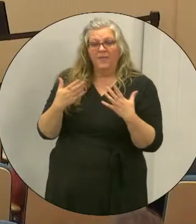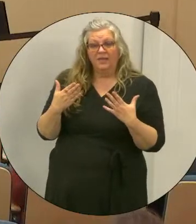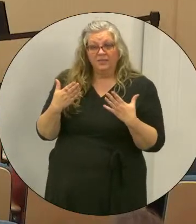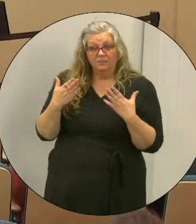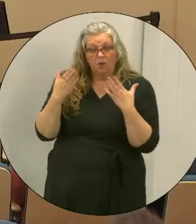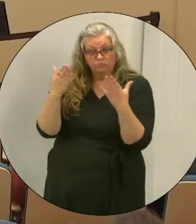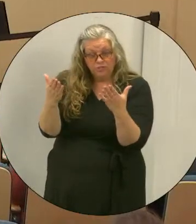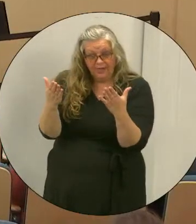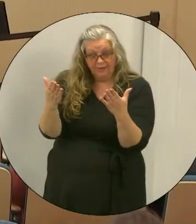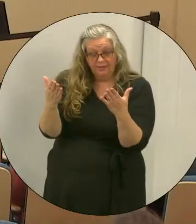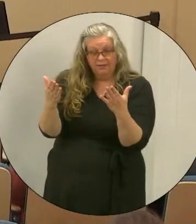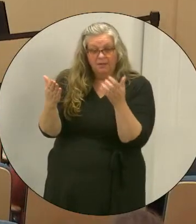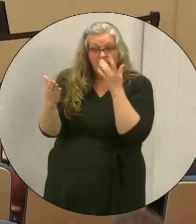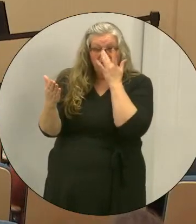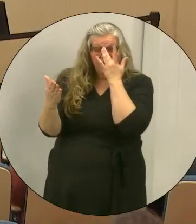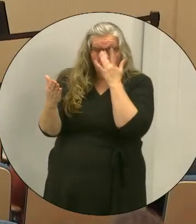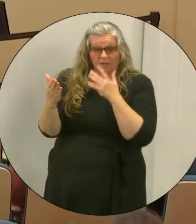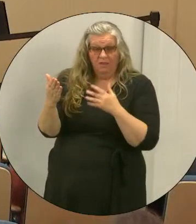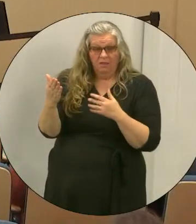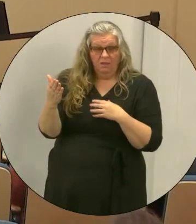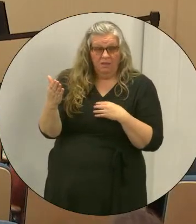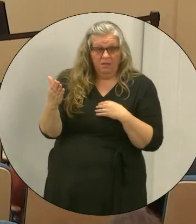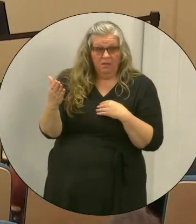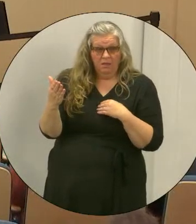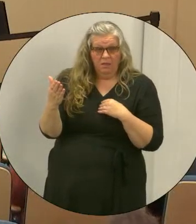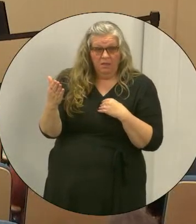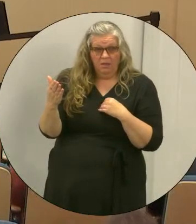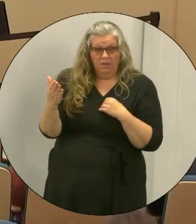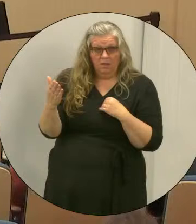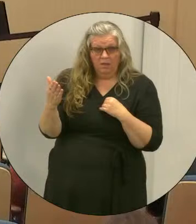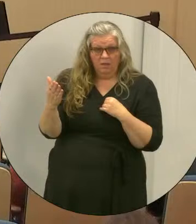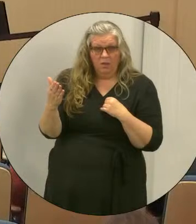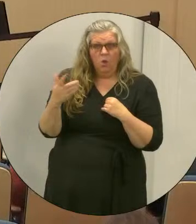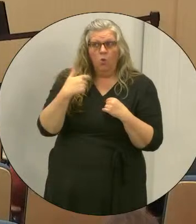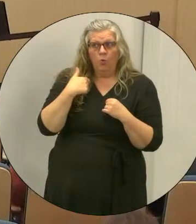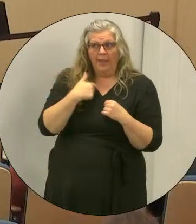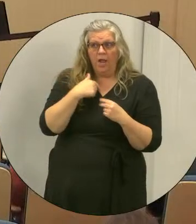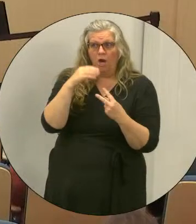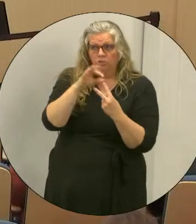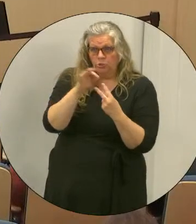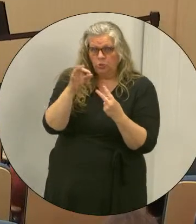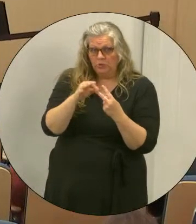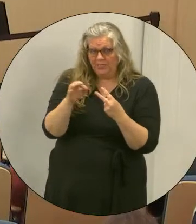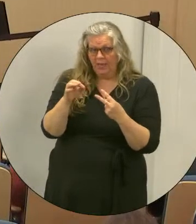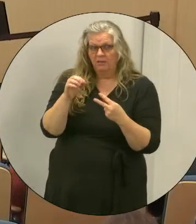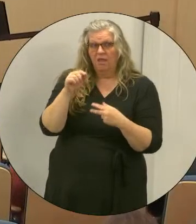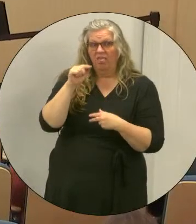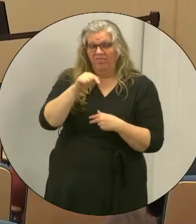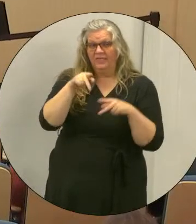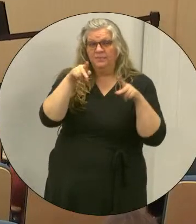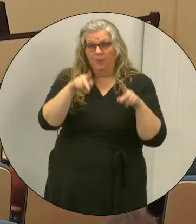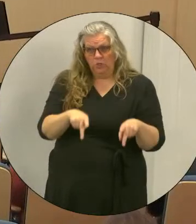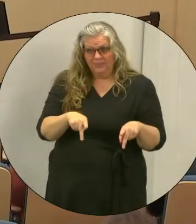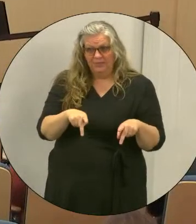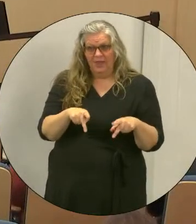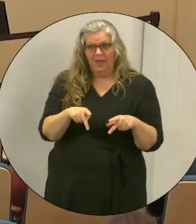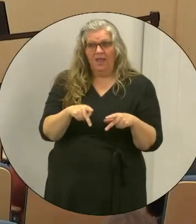I want to say, holding this person that we are choosing as the next leader of our